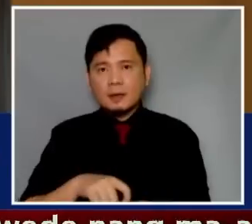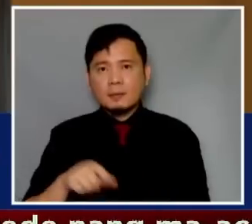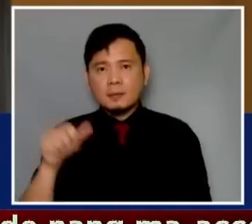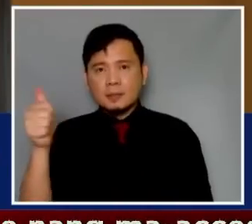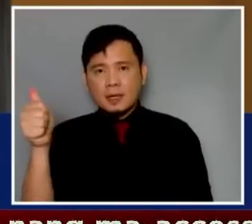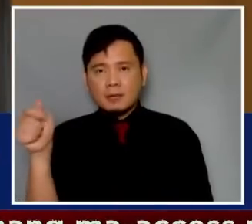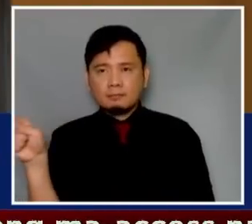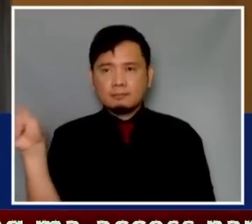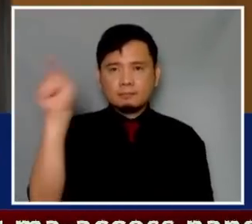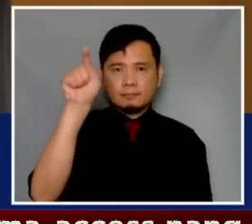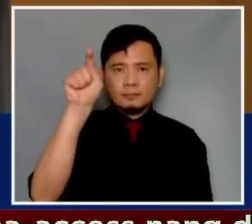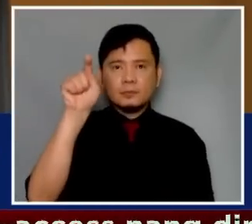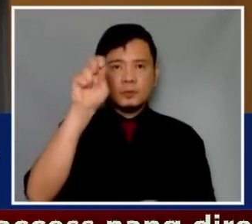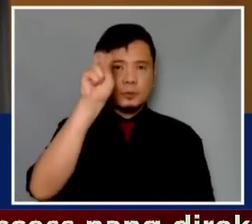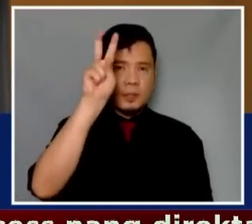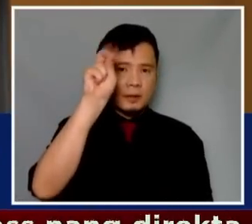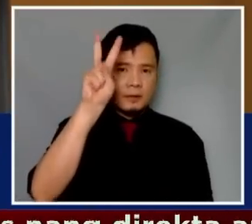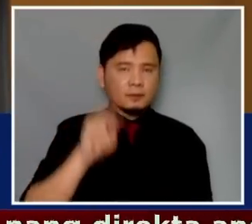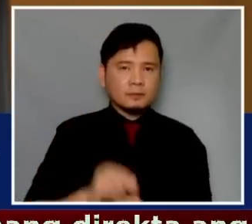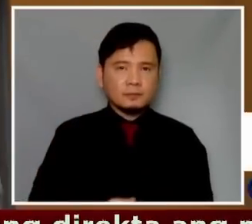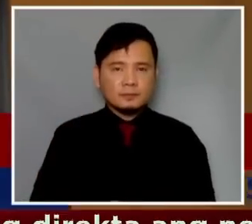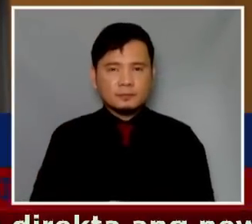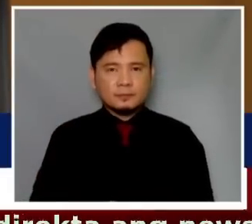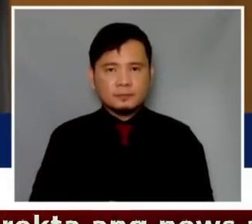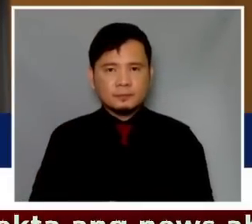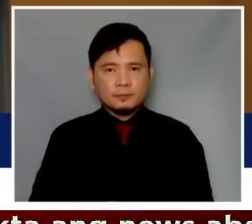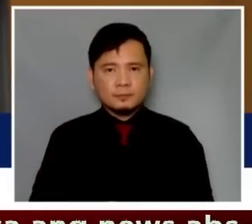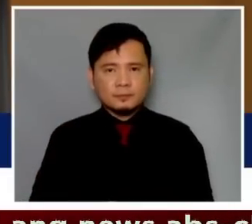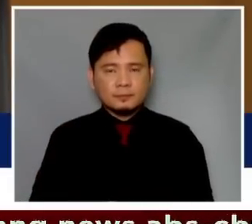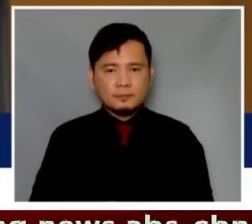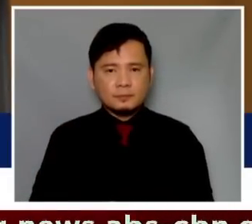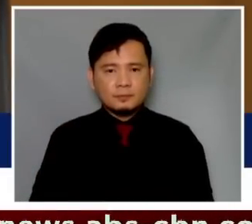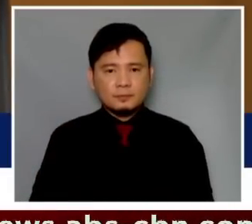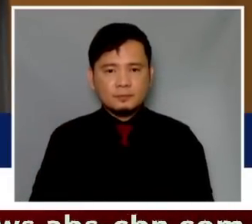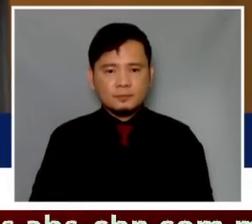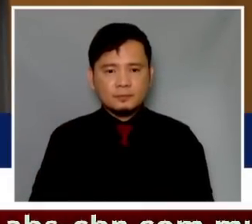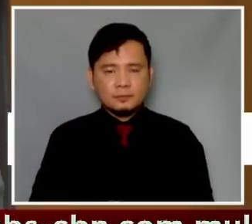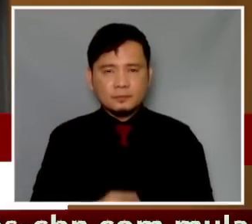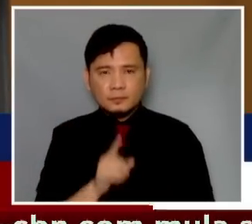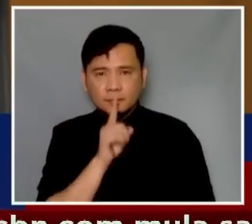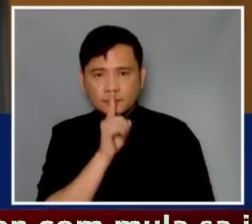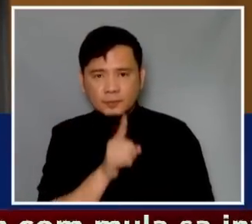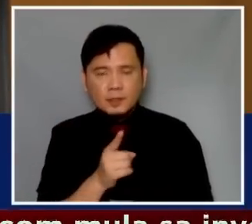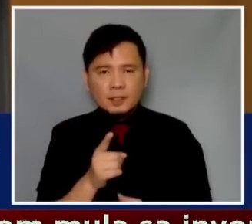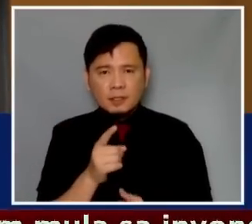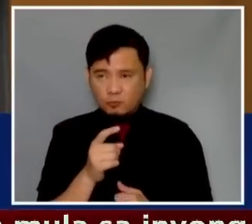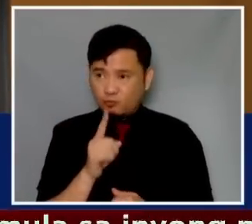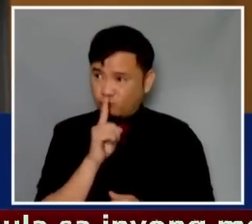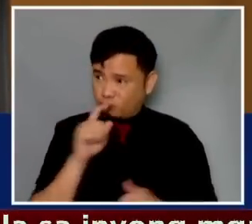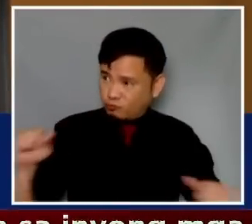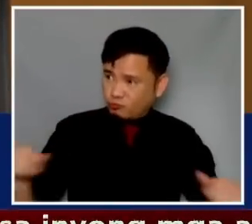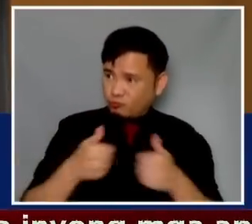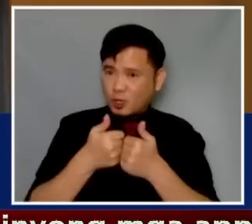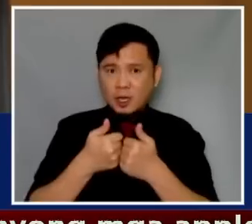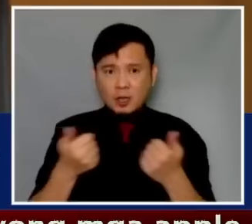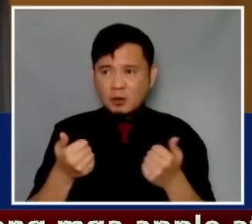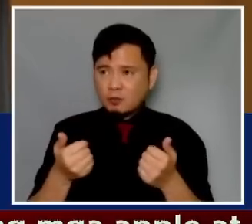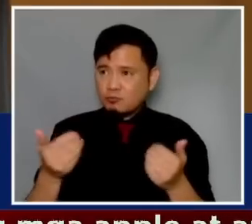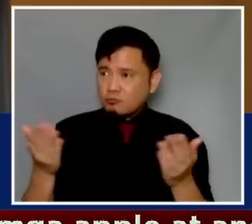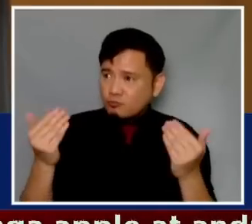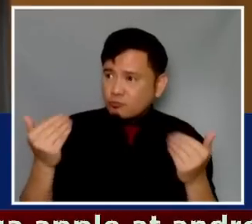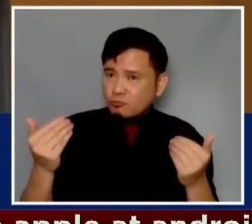noon. This is also to overcome the challenge of scheduling with the candidates because we are aware that